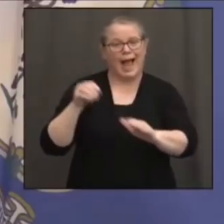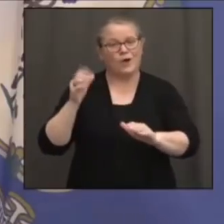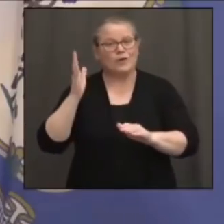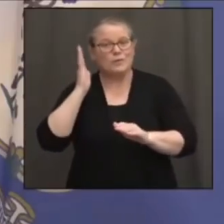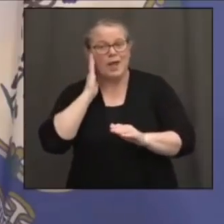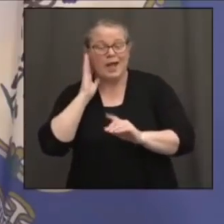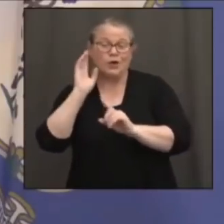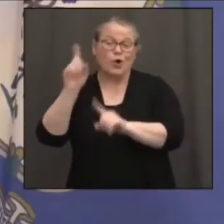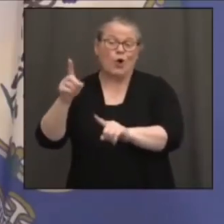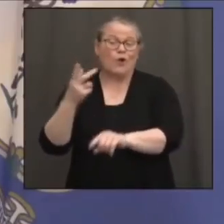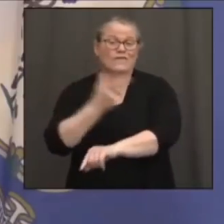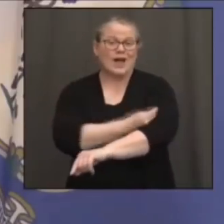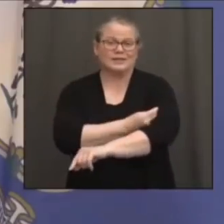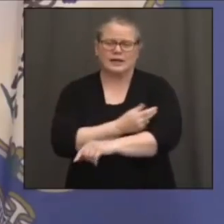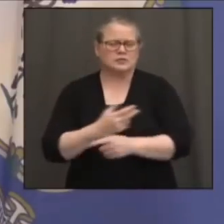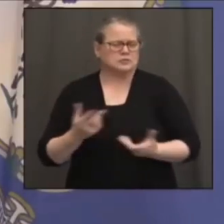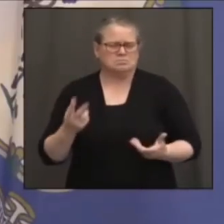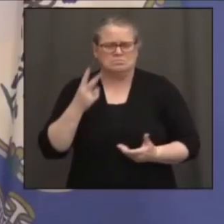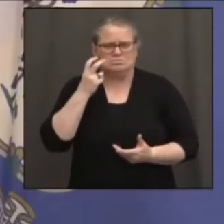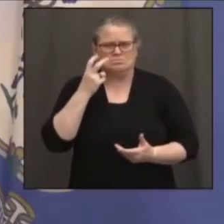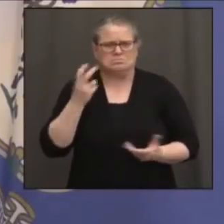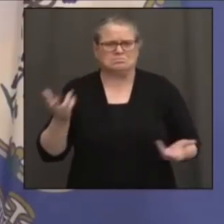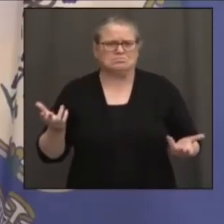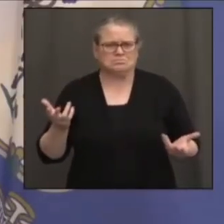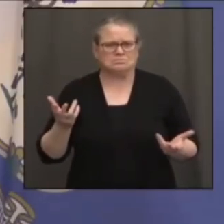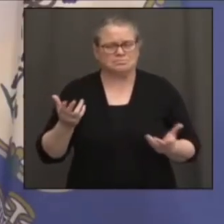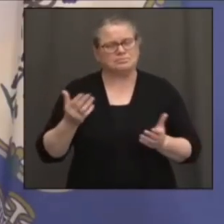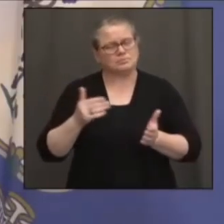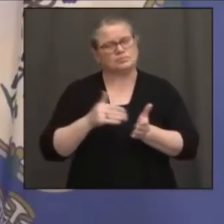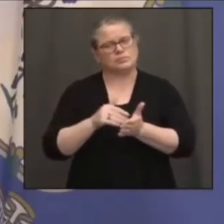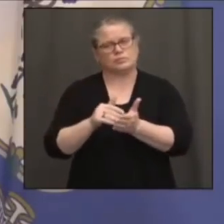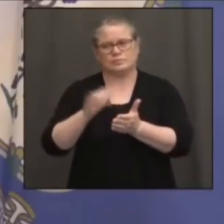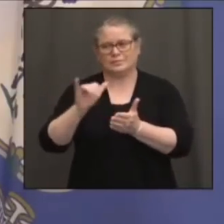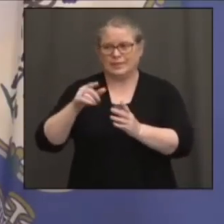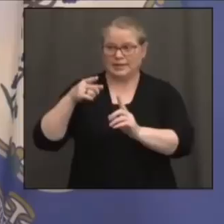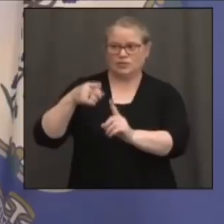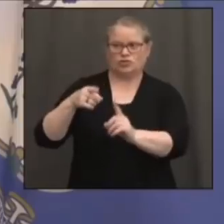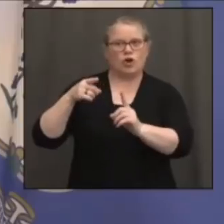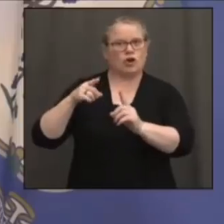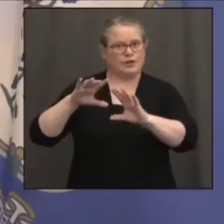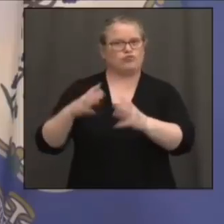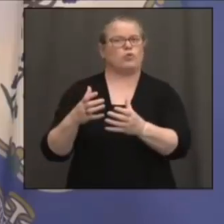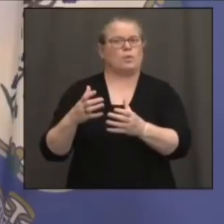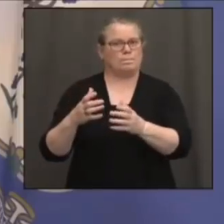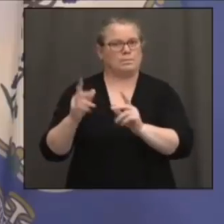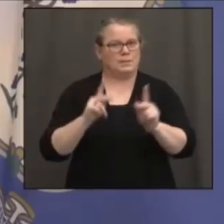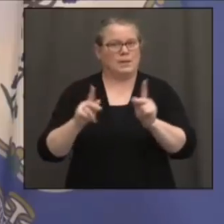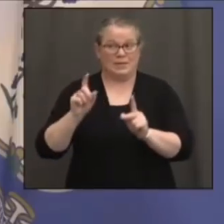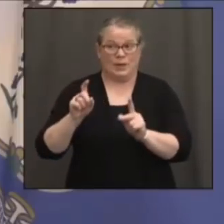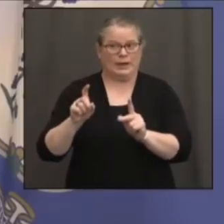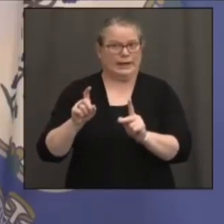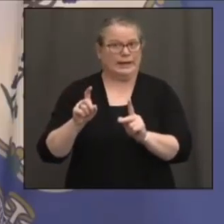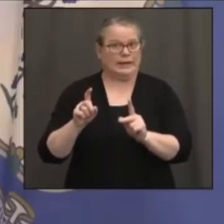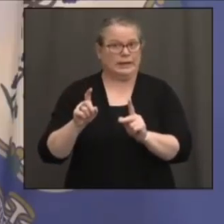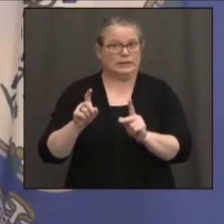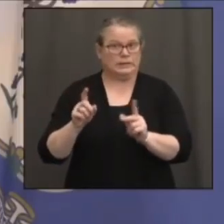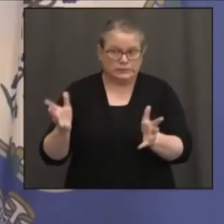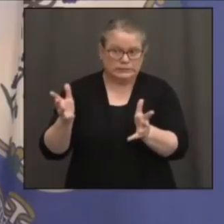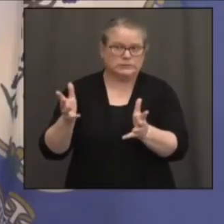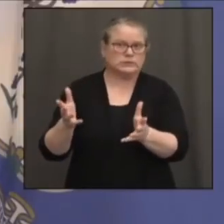the vaccination site, and that's often, the target market, so to speak, of the people we need. I think it